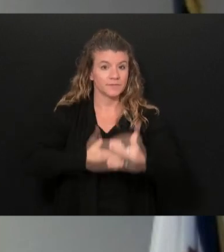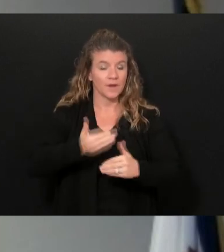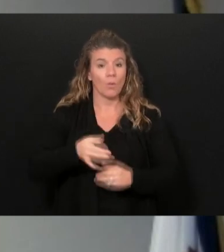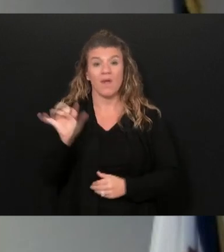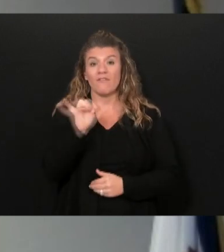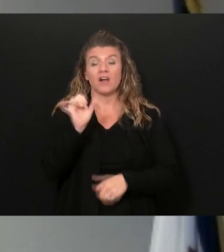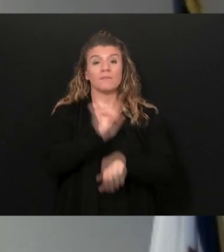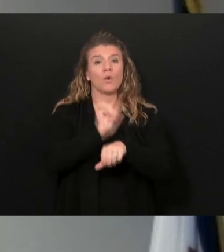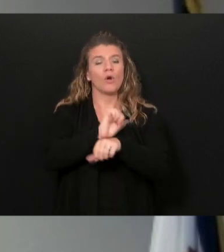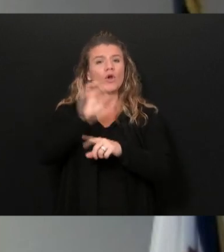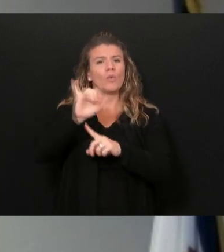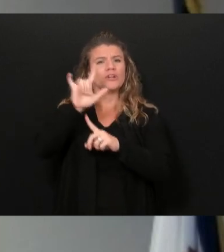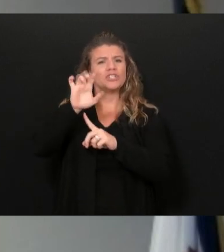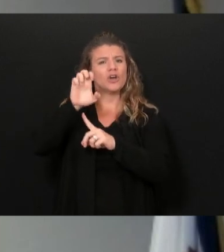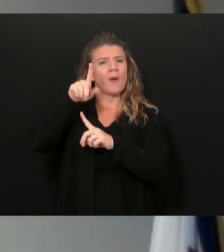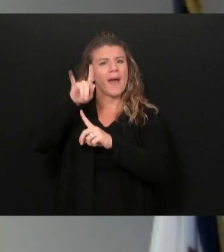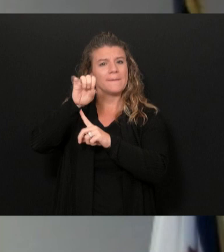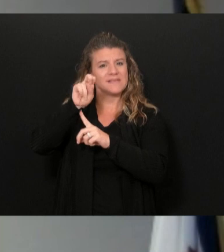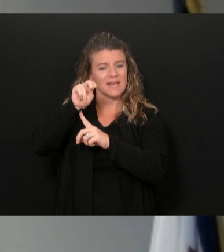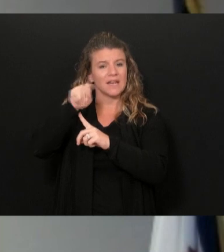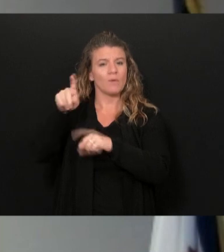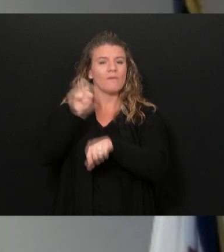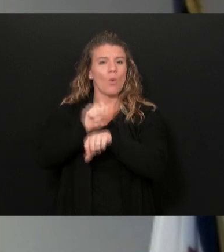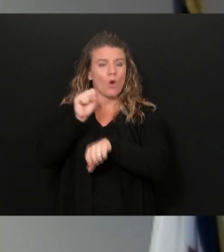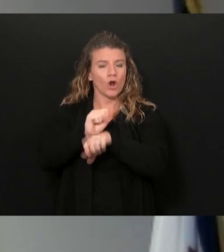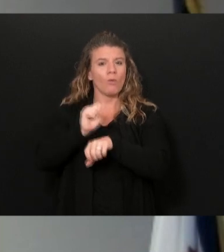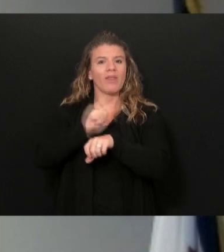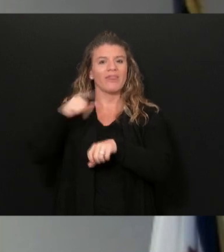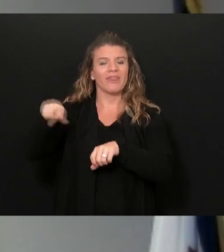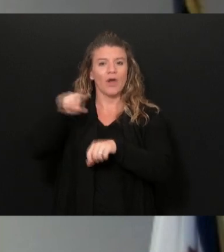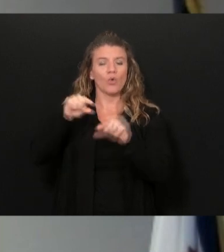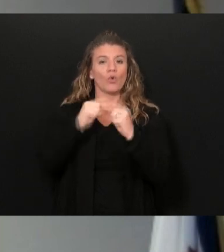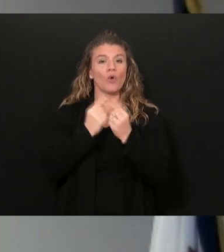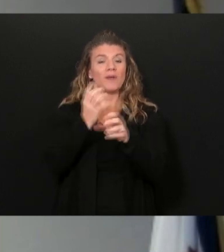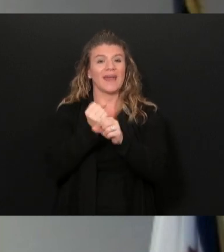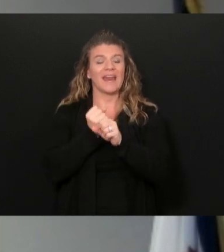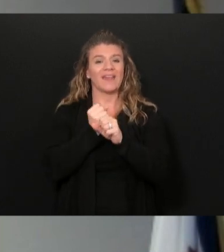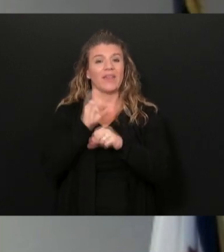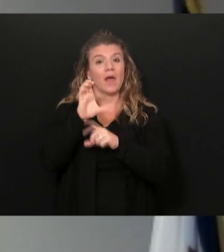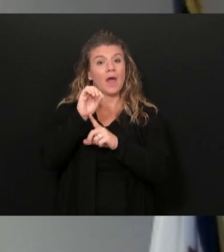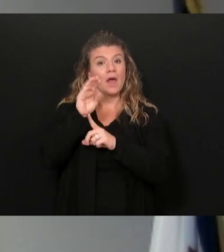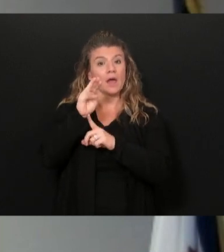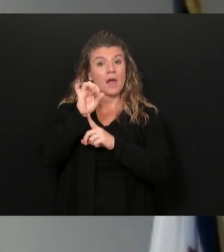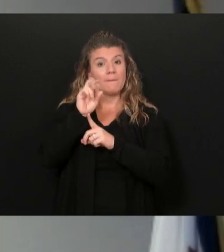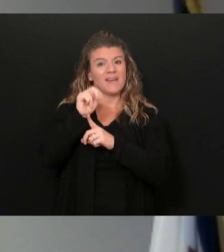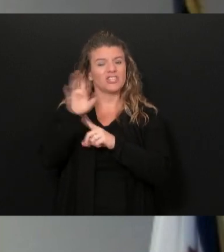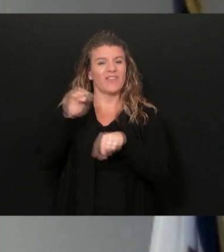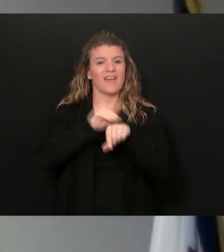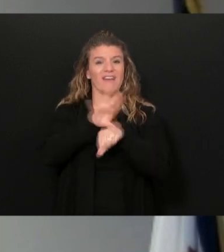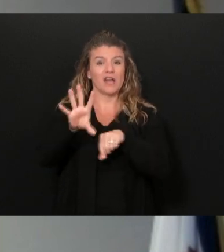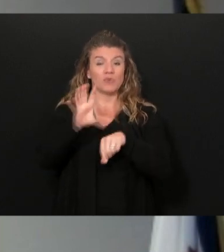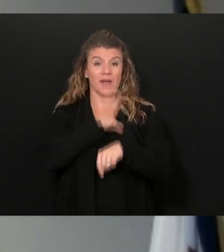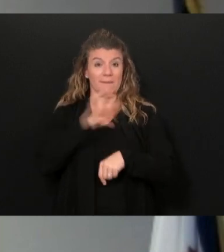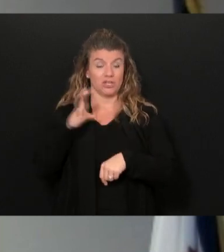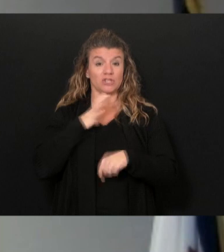closely with Jill Epson and others on getting the commission, the advisory commission up and